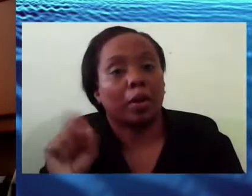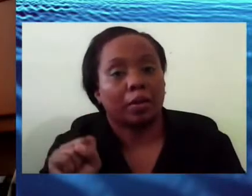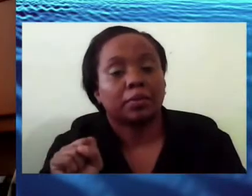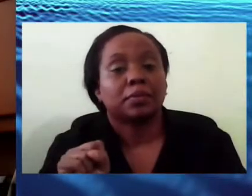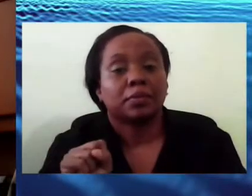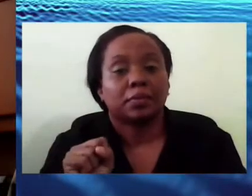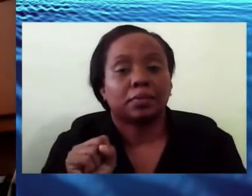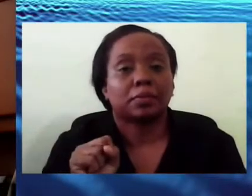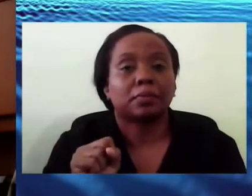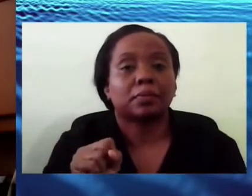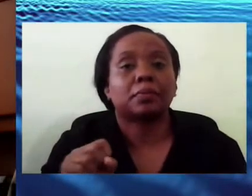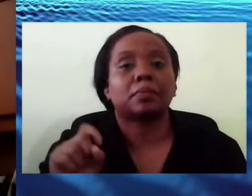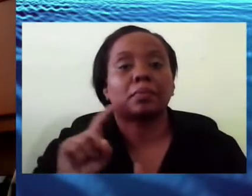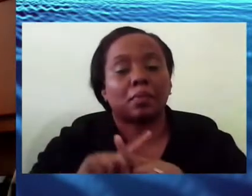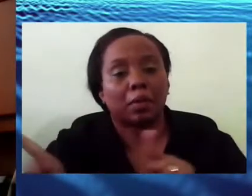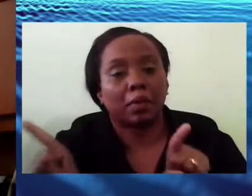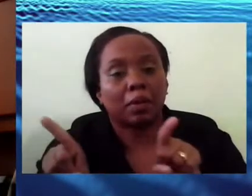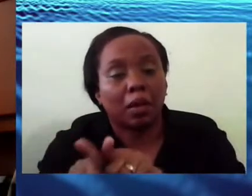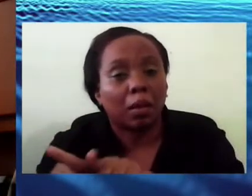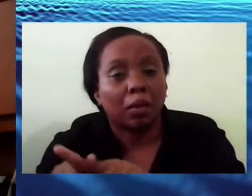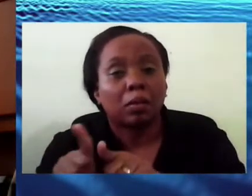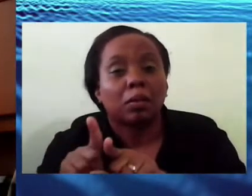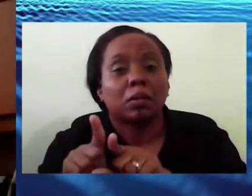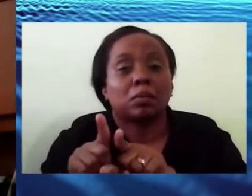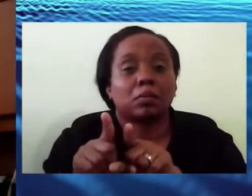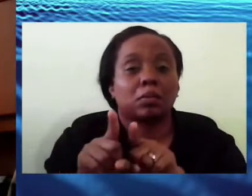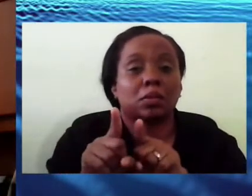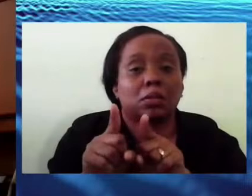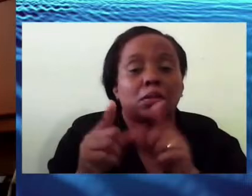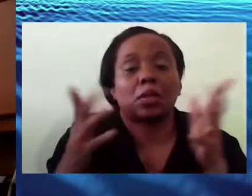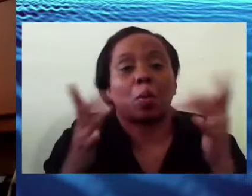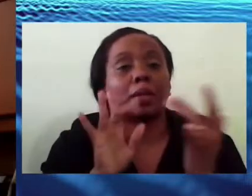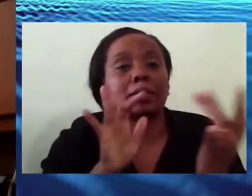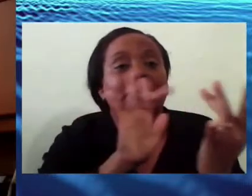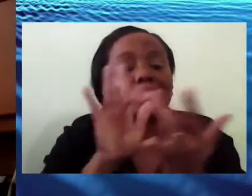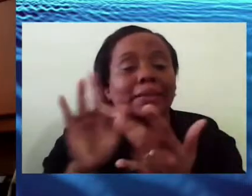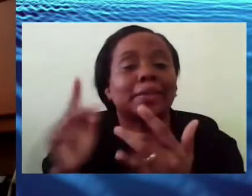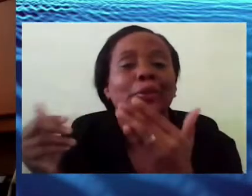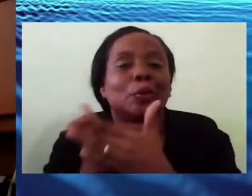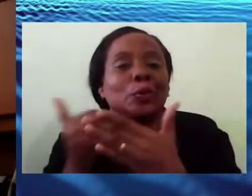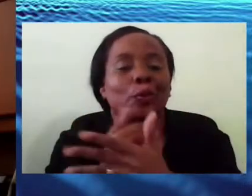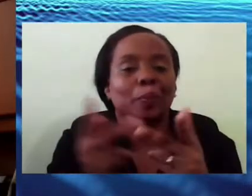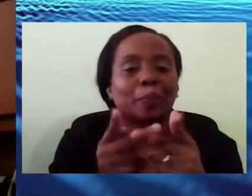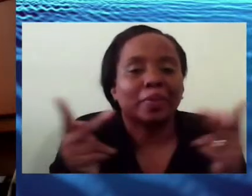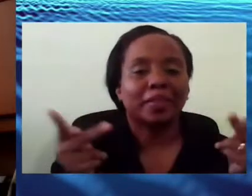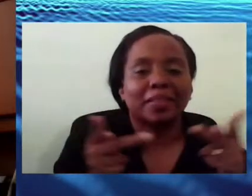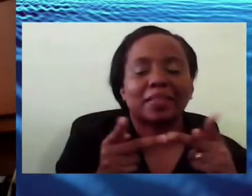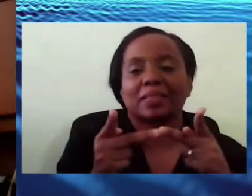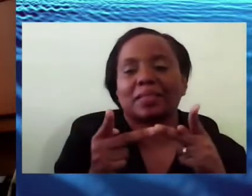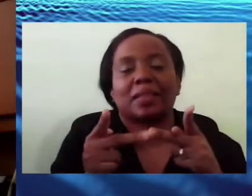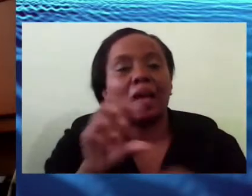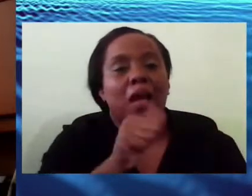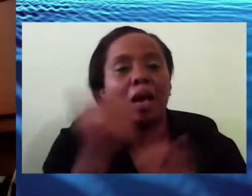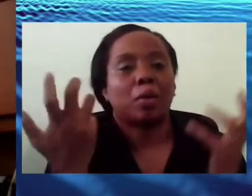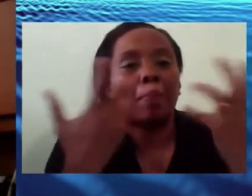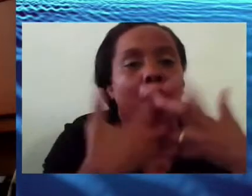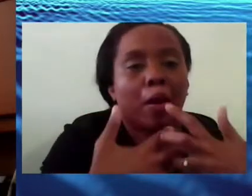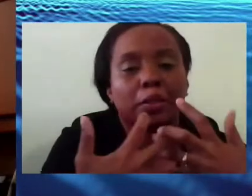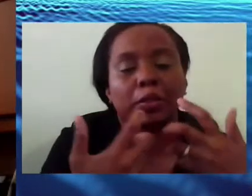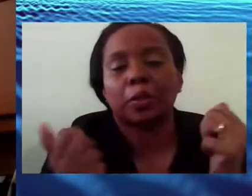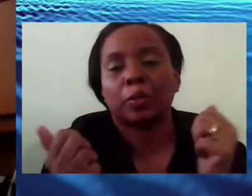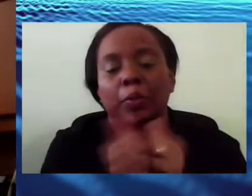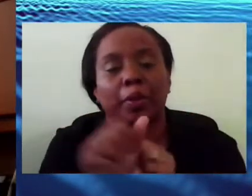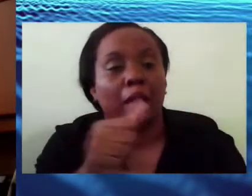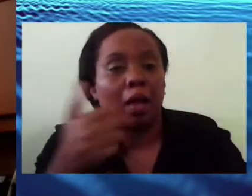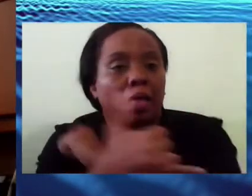where we've always been talking about a push into new markets and putting strong emphasis on non-traditional partners and of course on